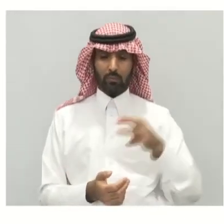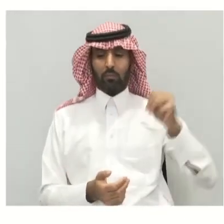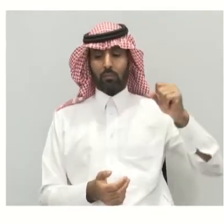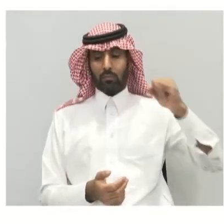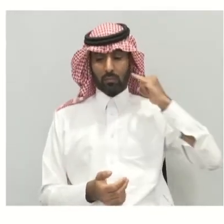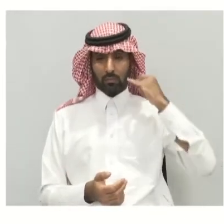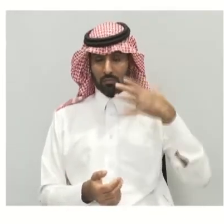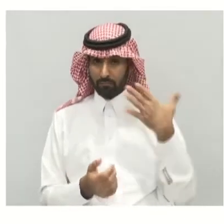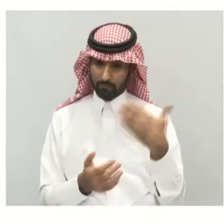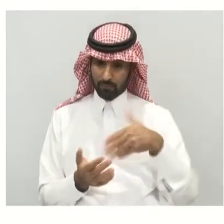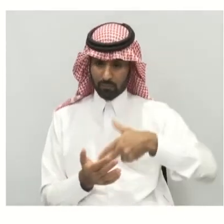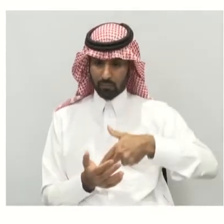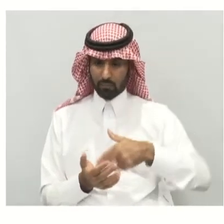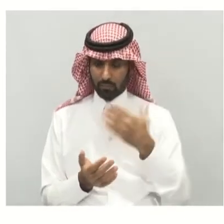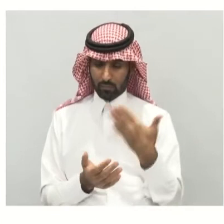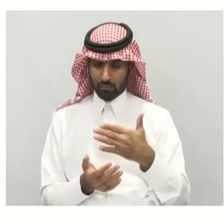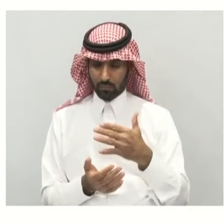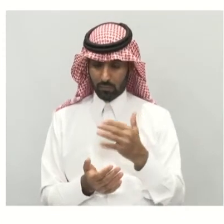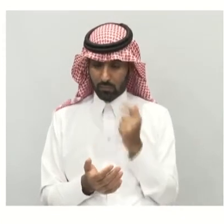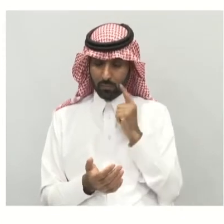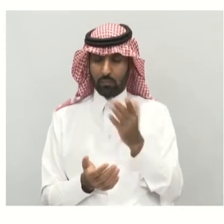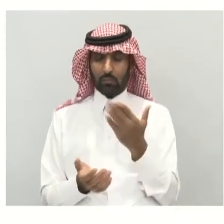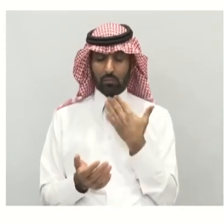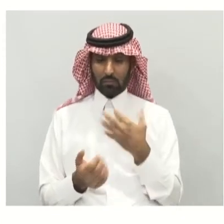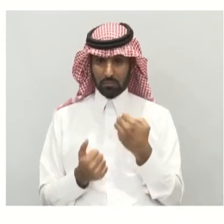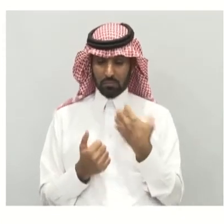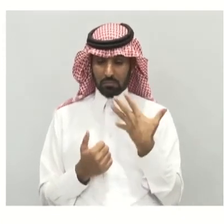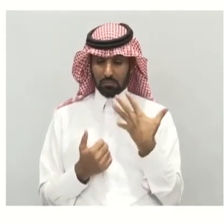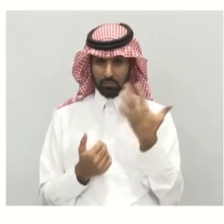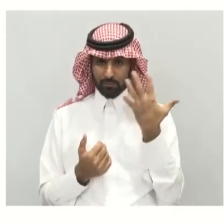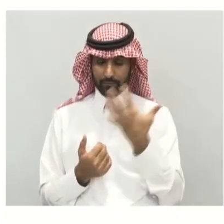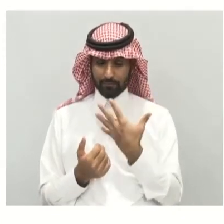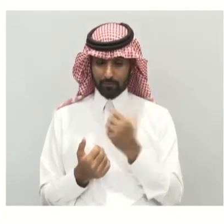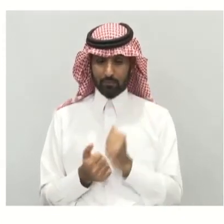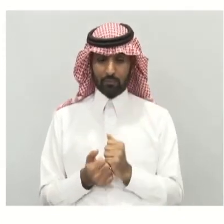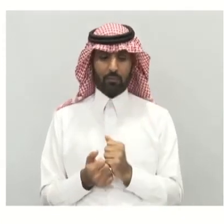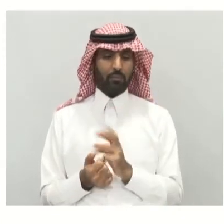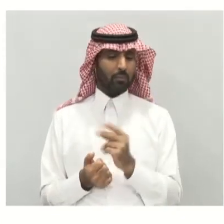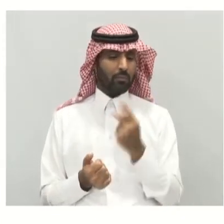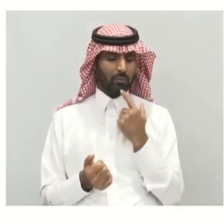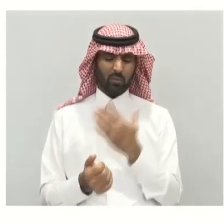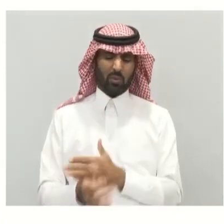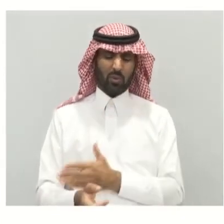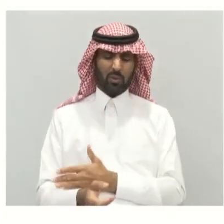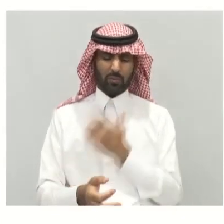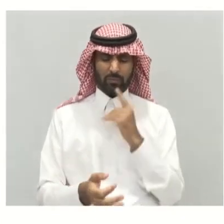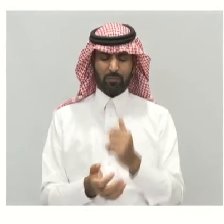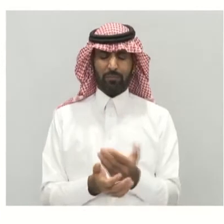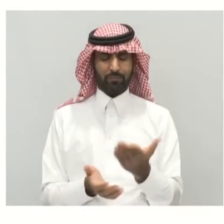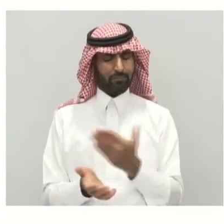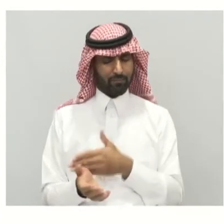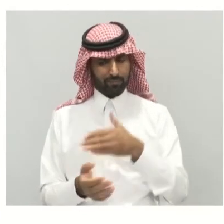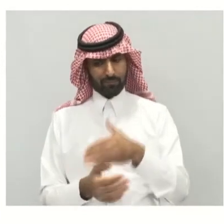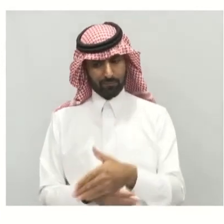felt frightened. Daniel felt the breeze on his face, felt tired